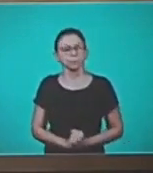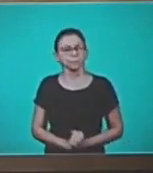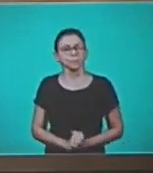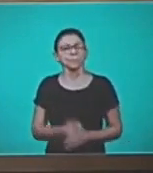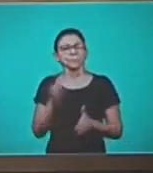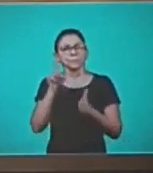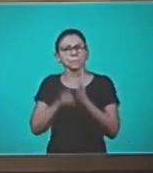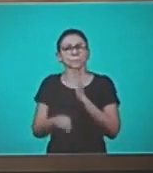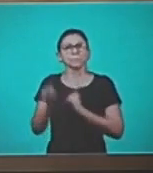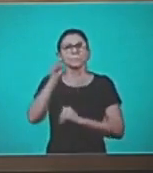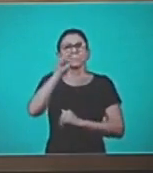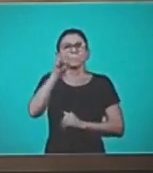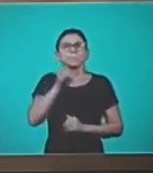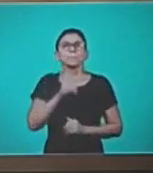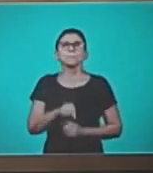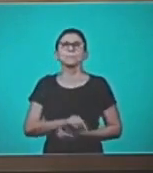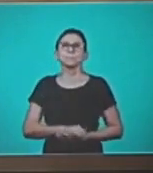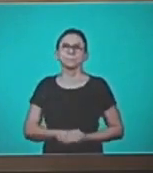Why Jesus